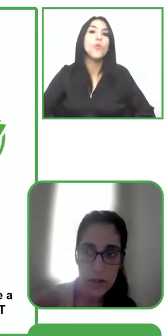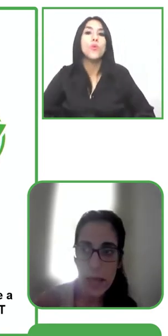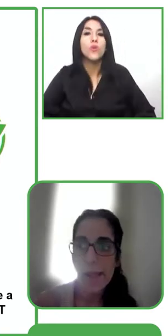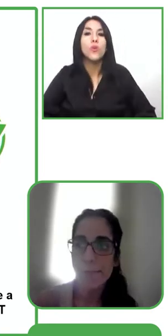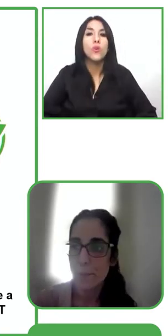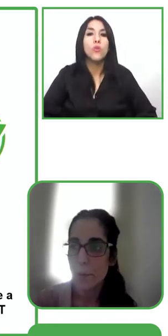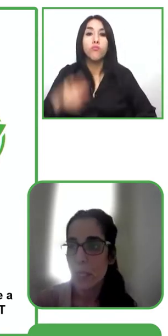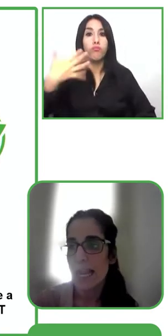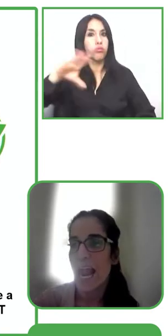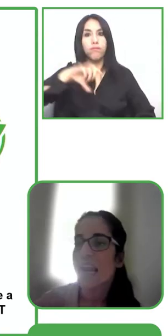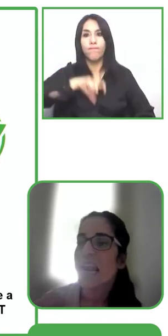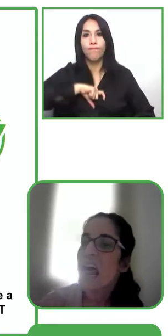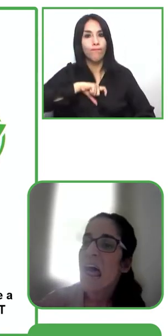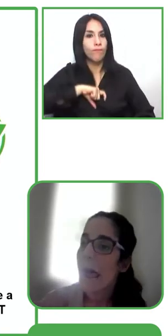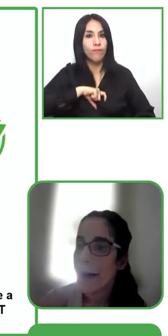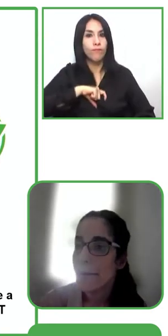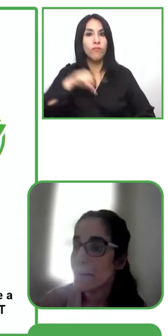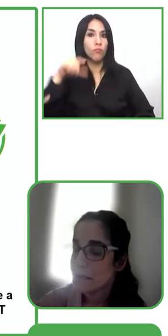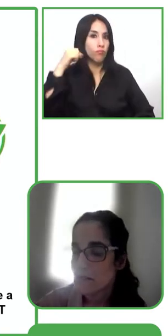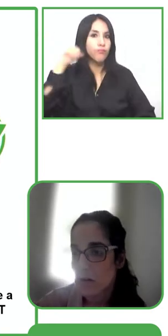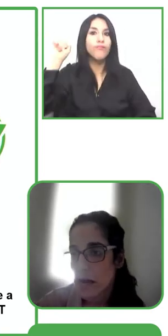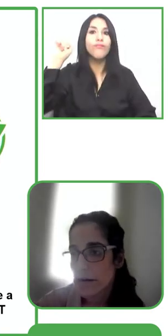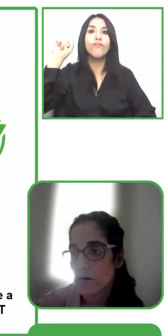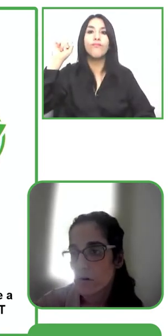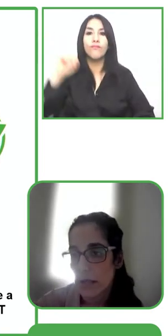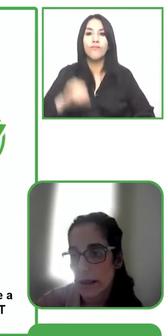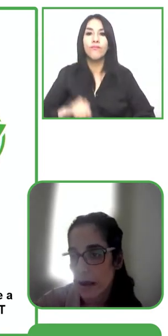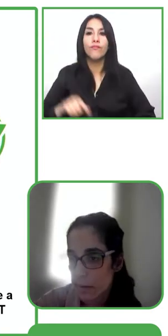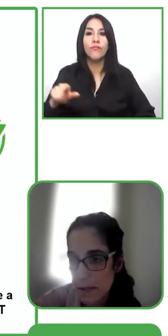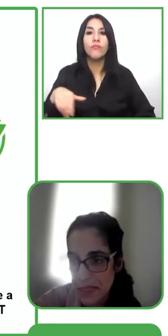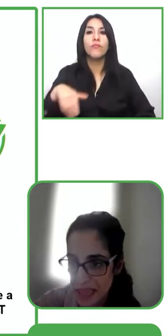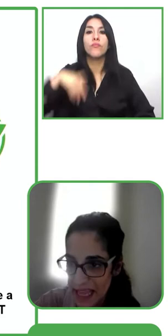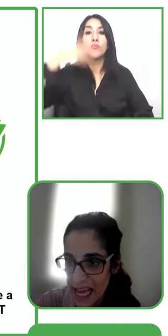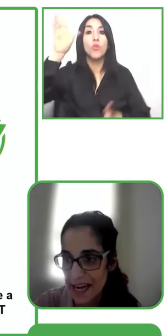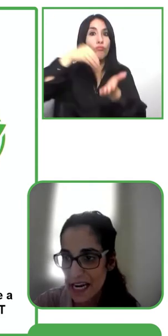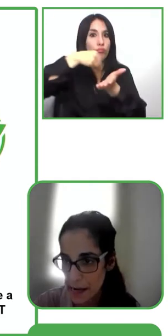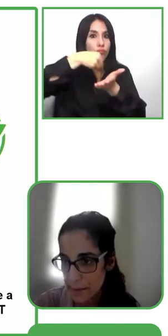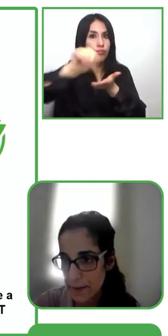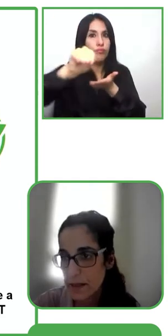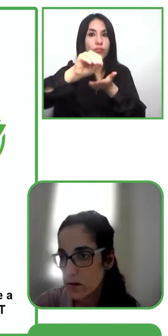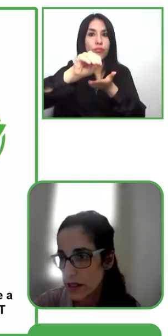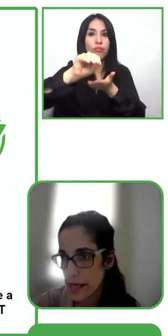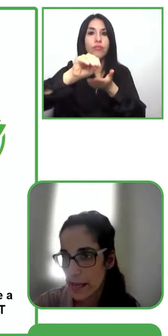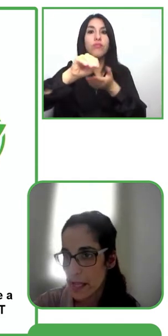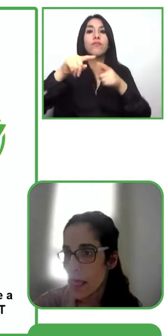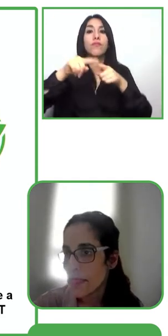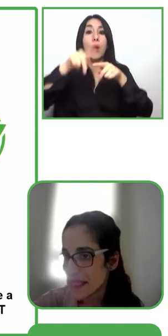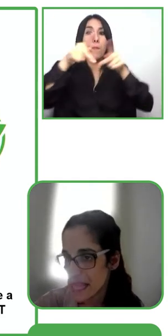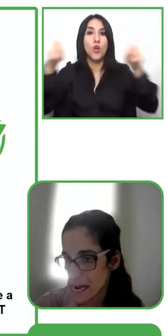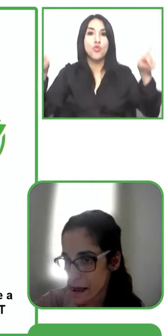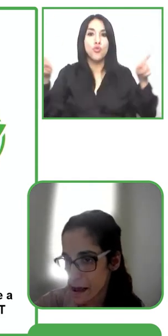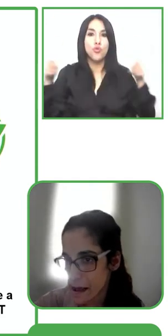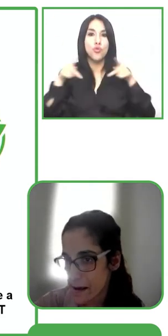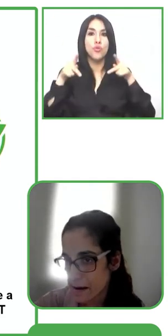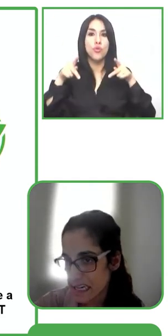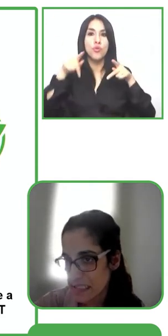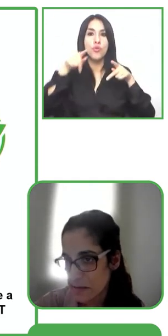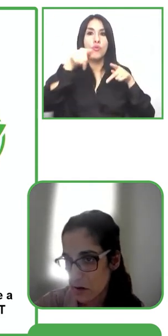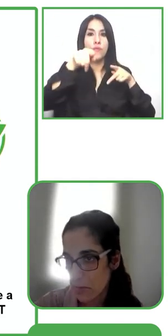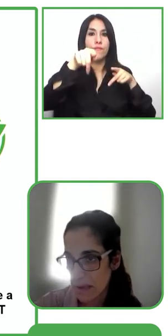this is sort of a homage for Santa Maria because of the